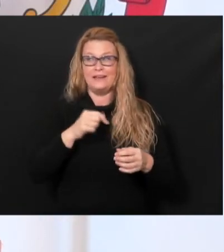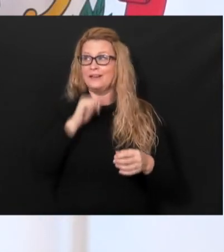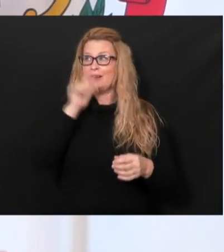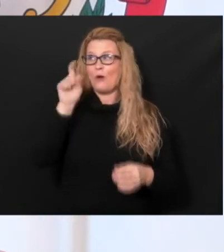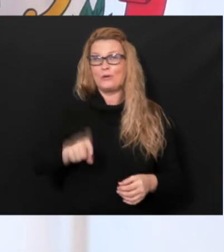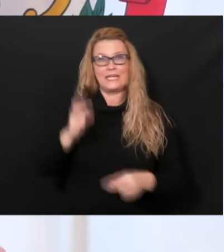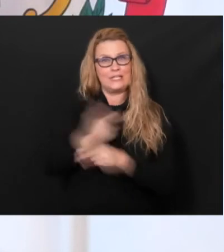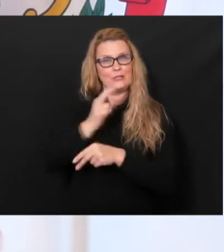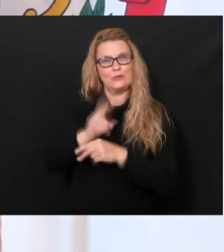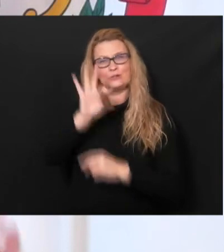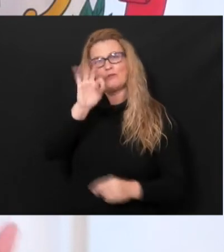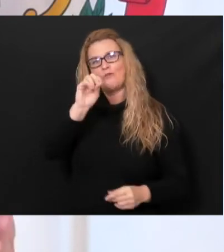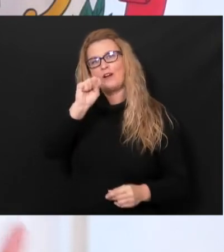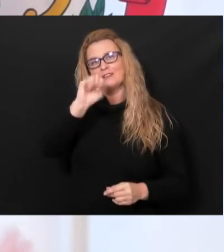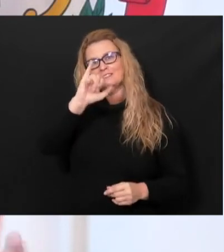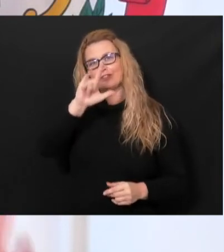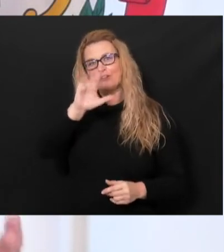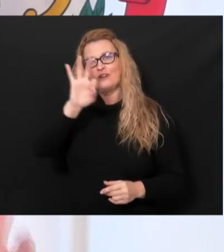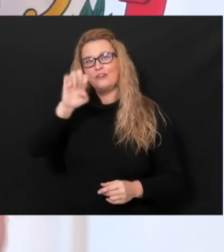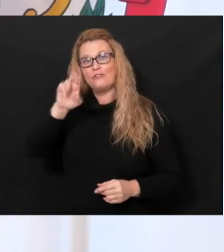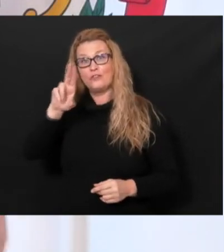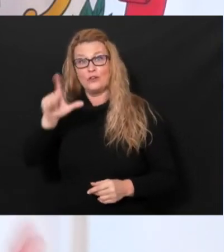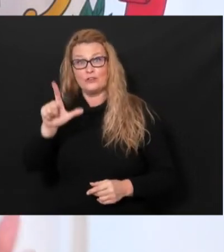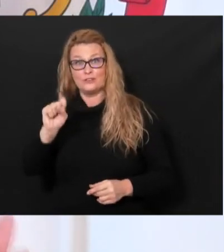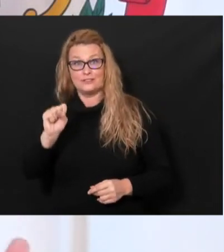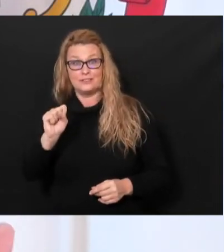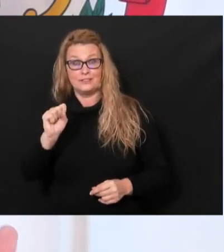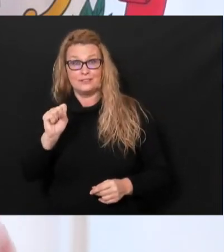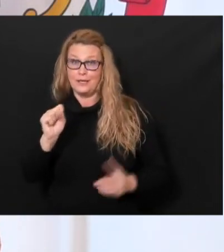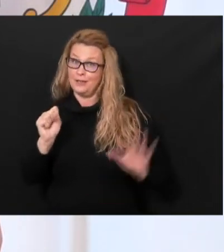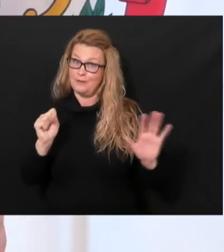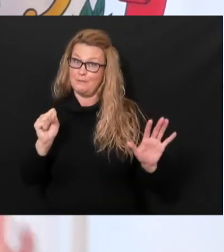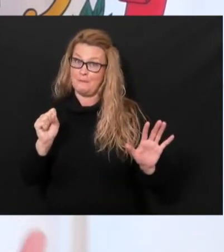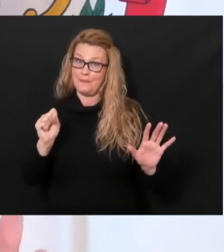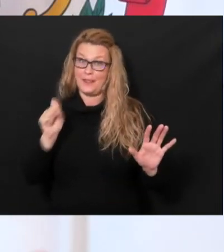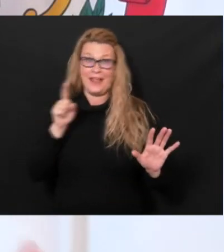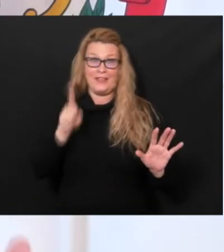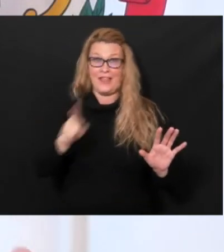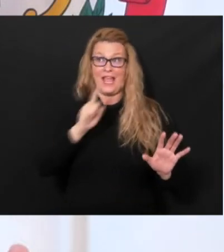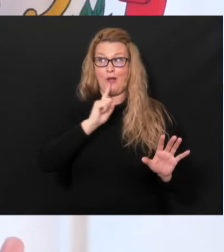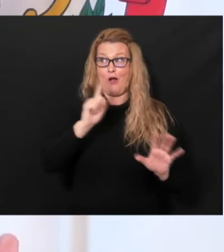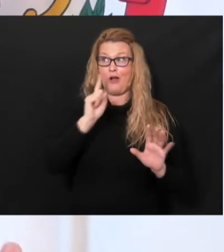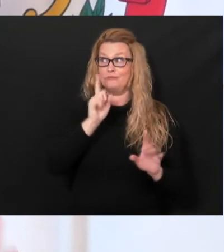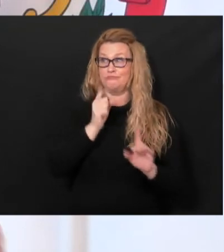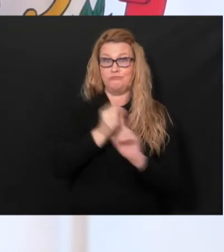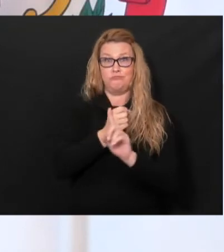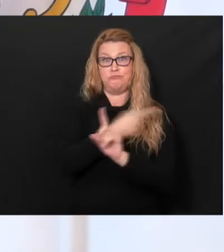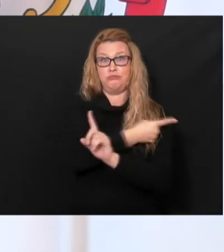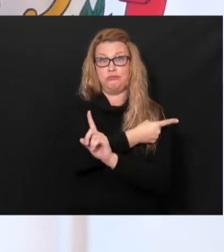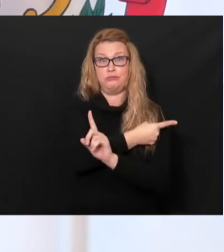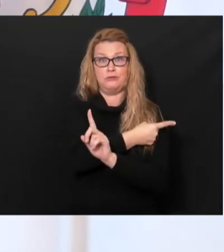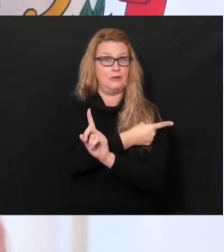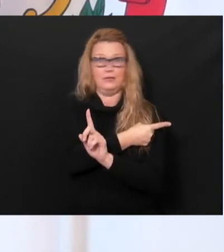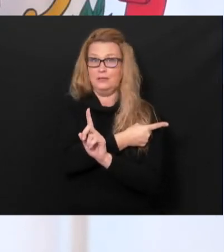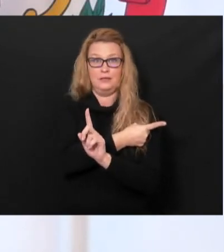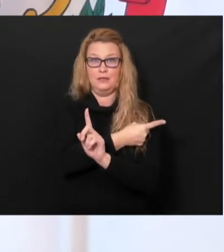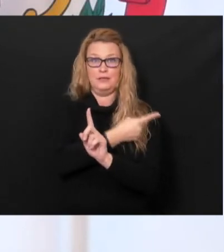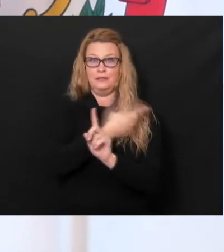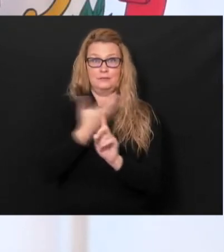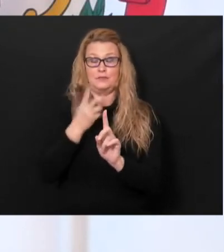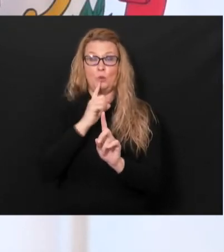fuels today, I hate to say this because this sounds terrible, but they are so out in left field that they don't even know how to go